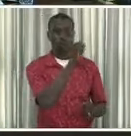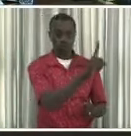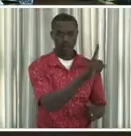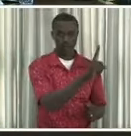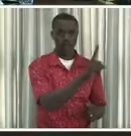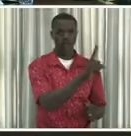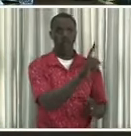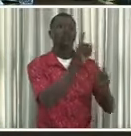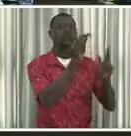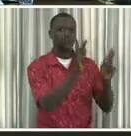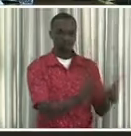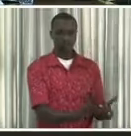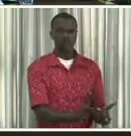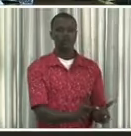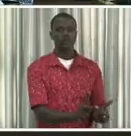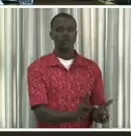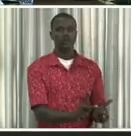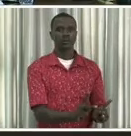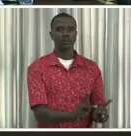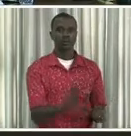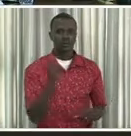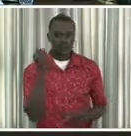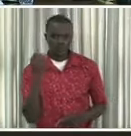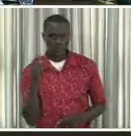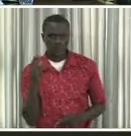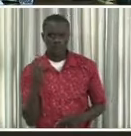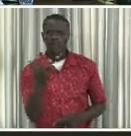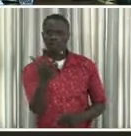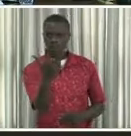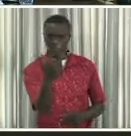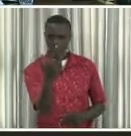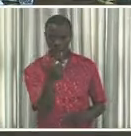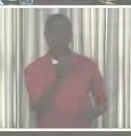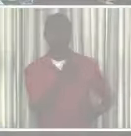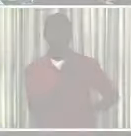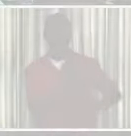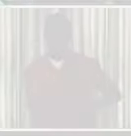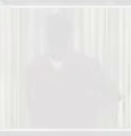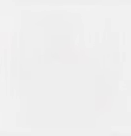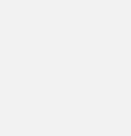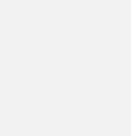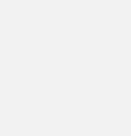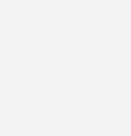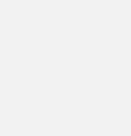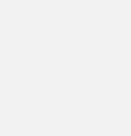13 military officers and they in custody and one civilian.